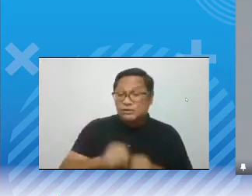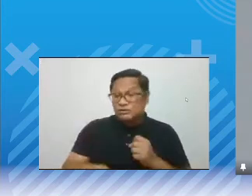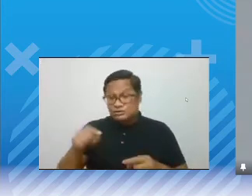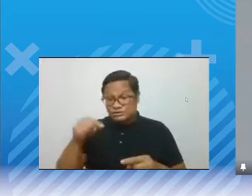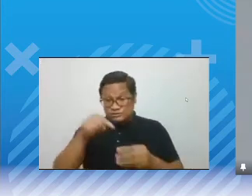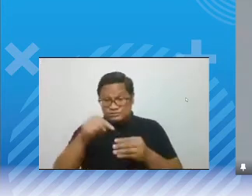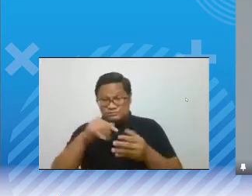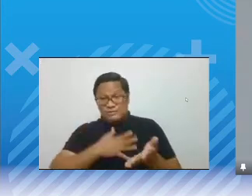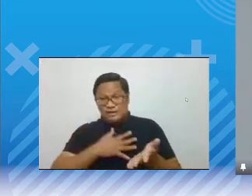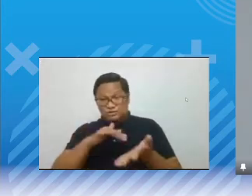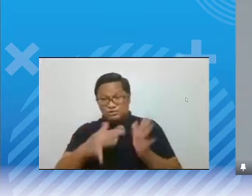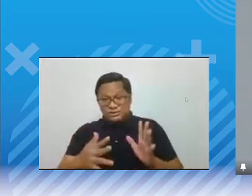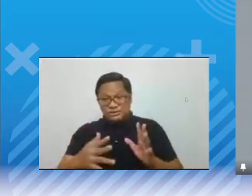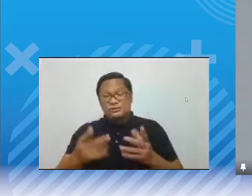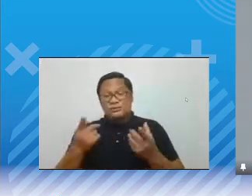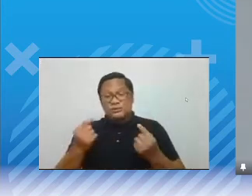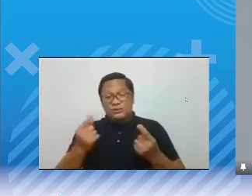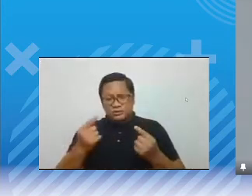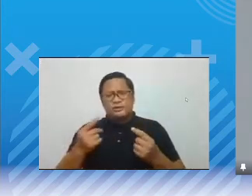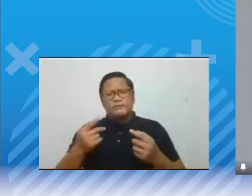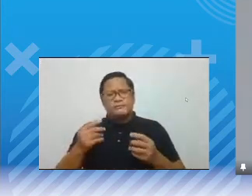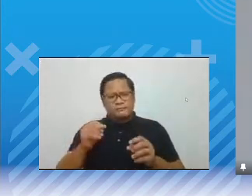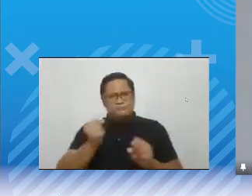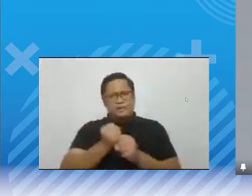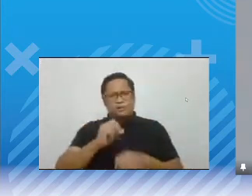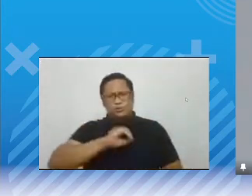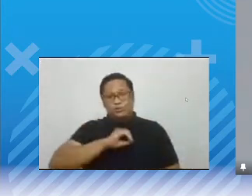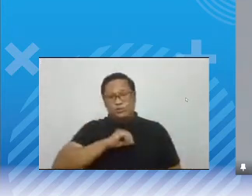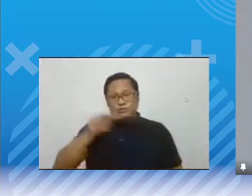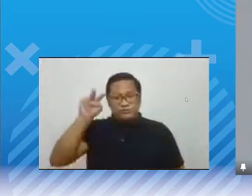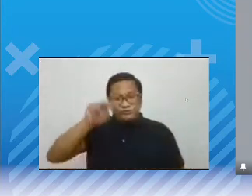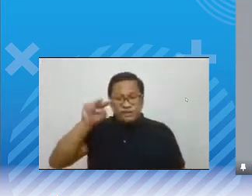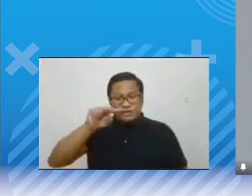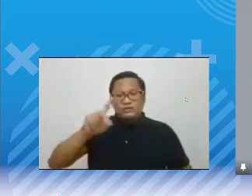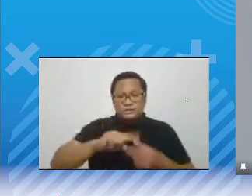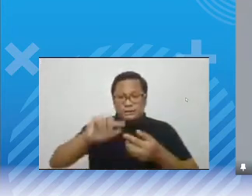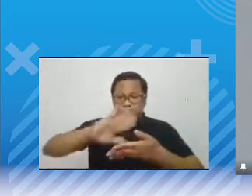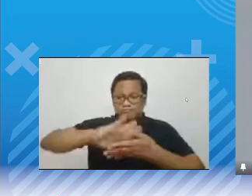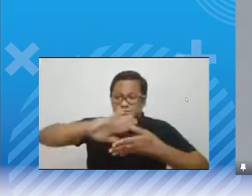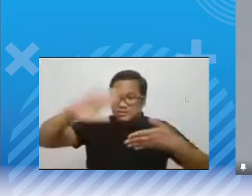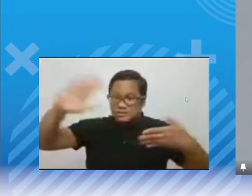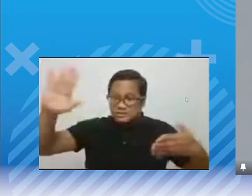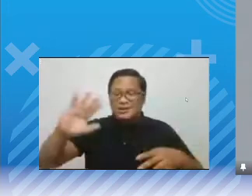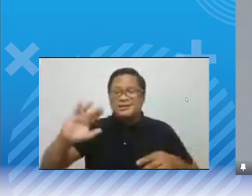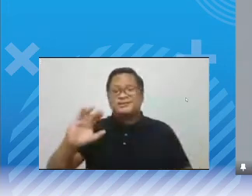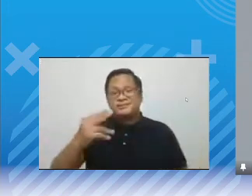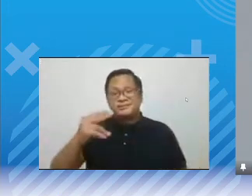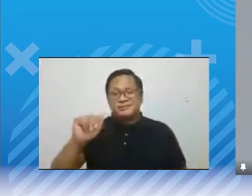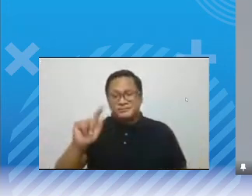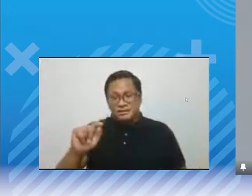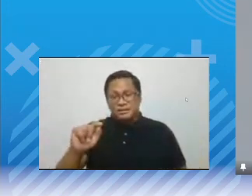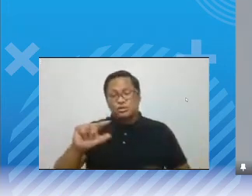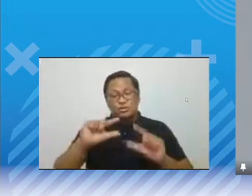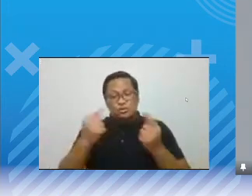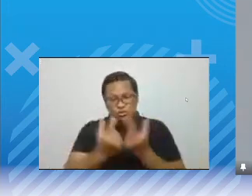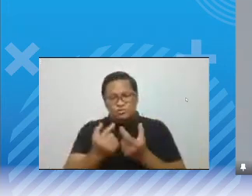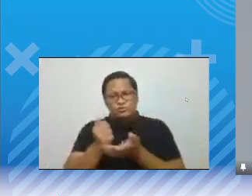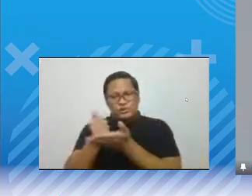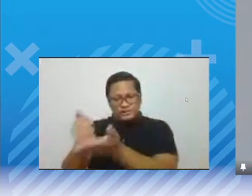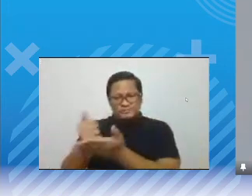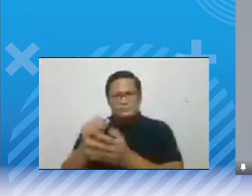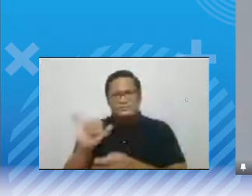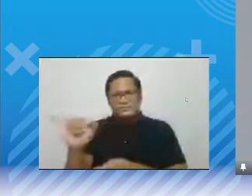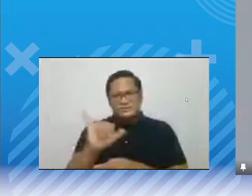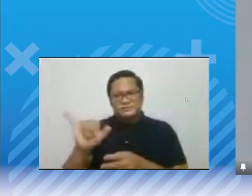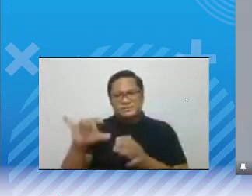ay gumawa siya ng sariling video and posted it in our chat group to help her classmates. So that